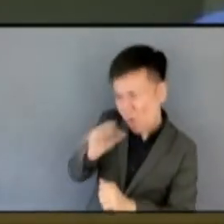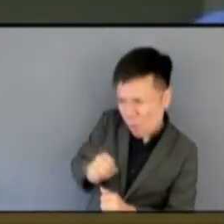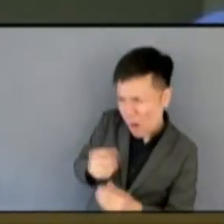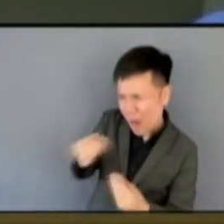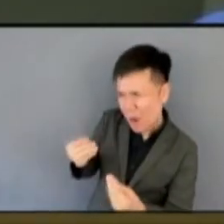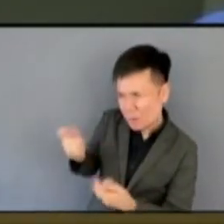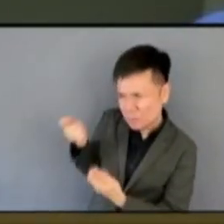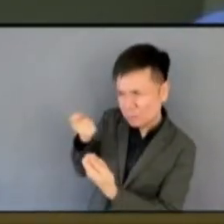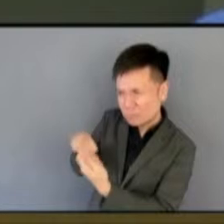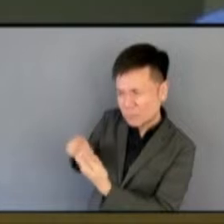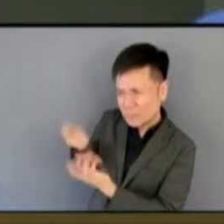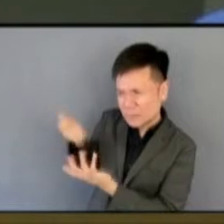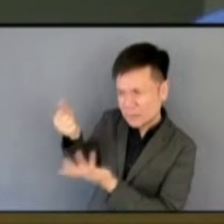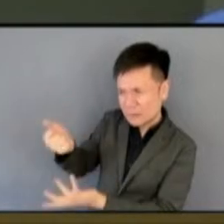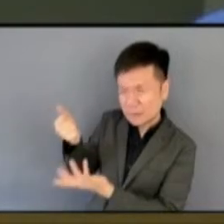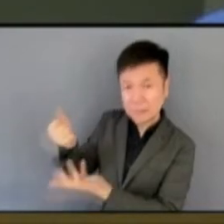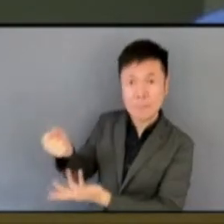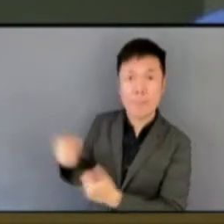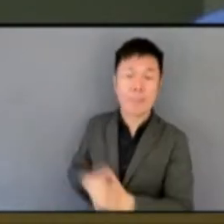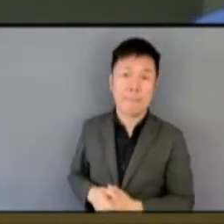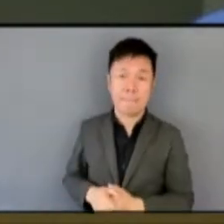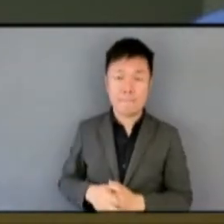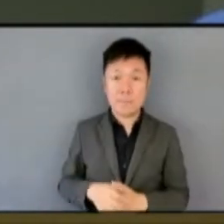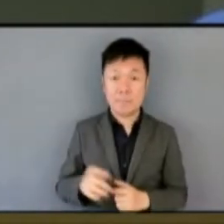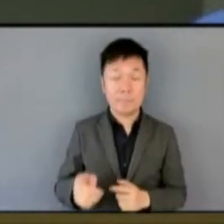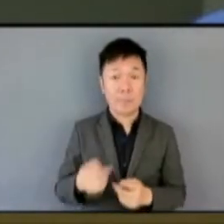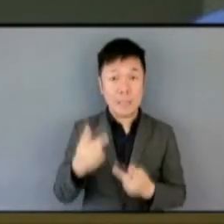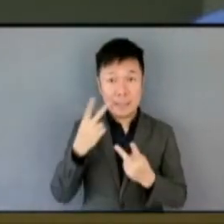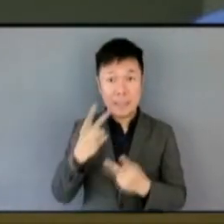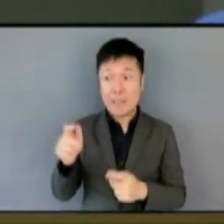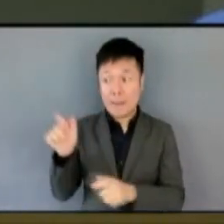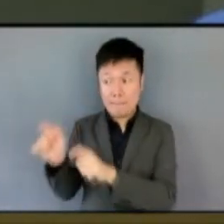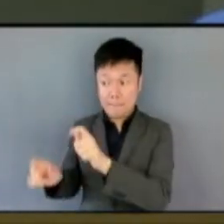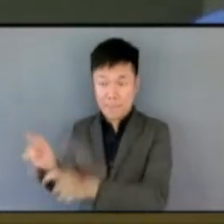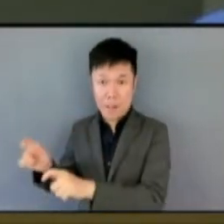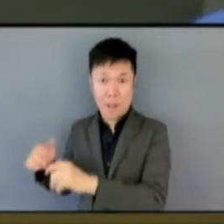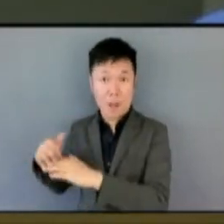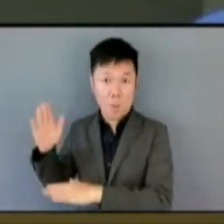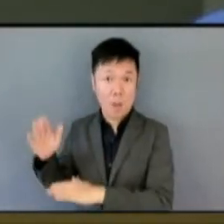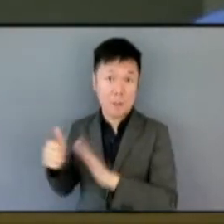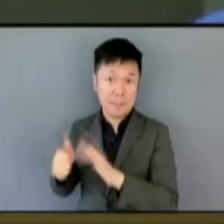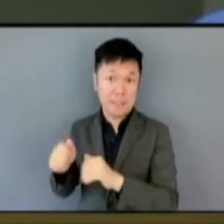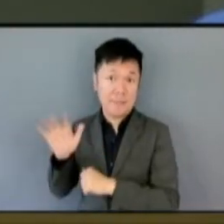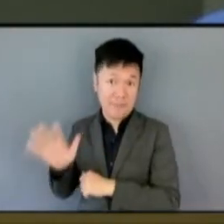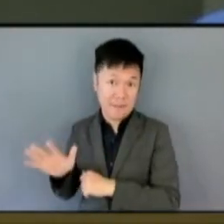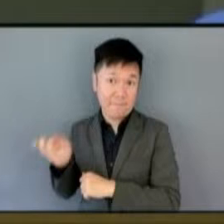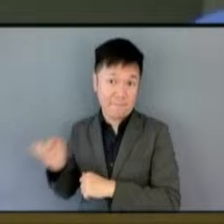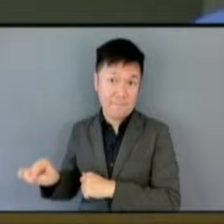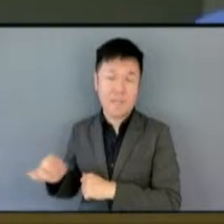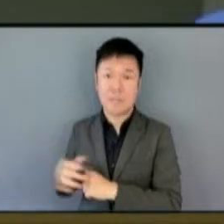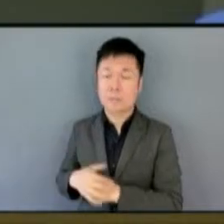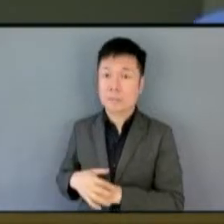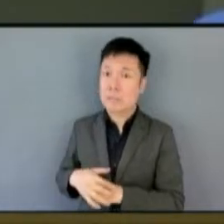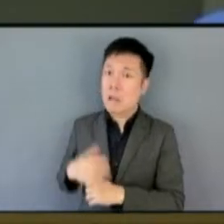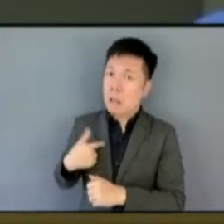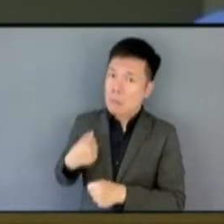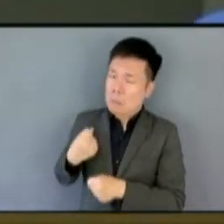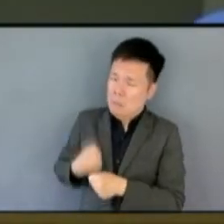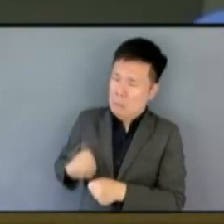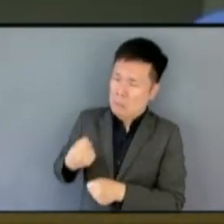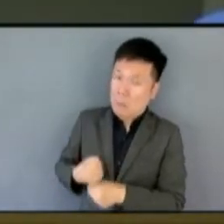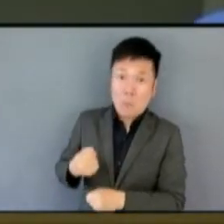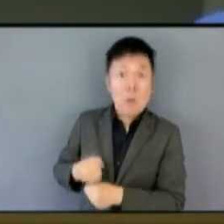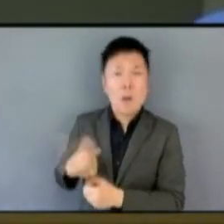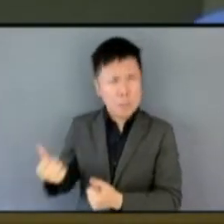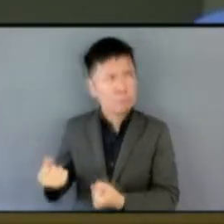is important to highlight that many individuals over 65 or 60 continue to actively contribute to